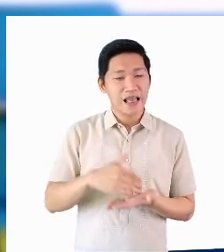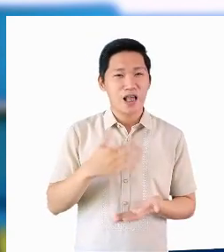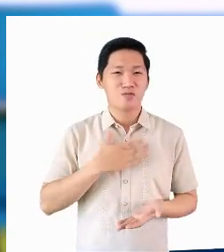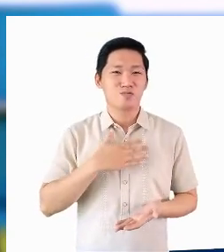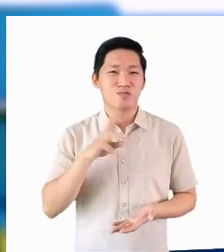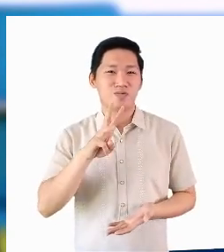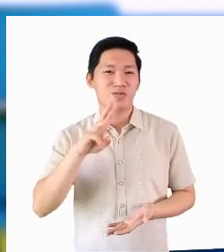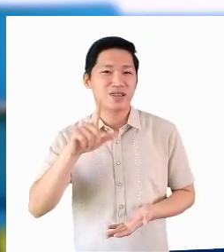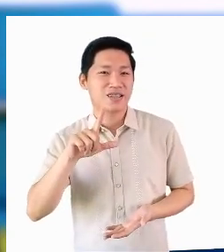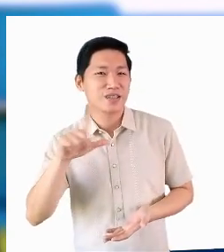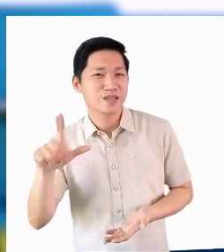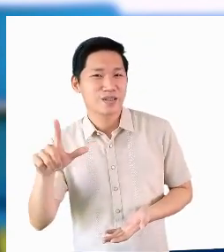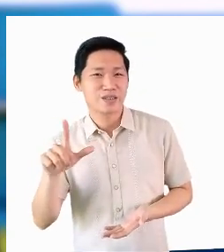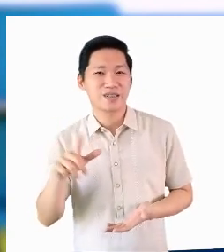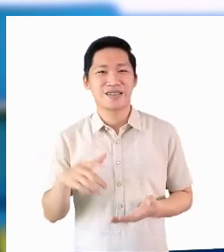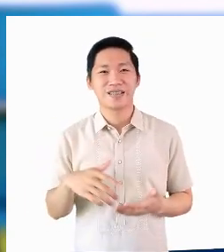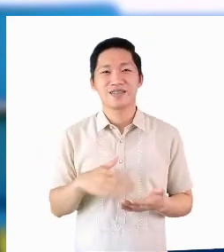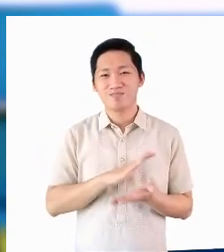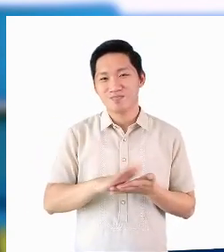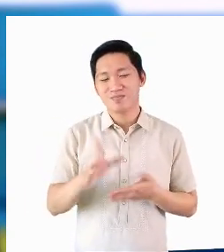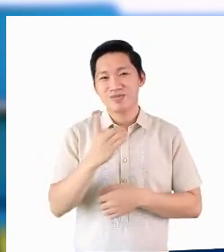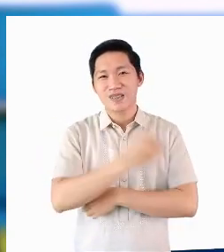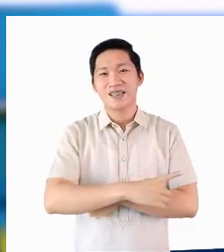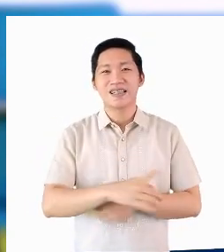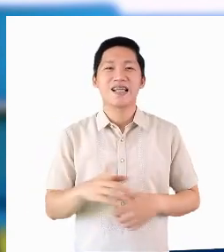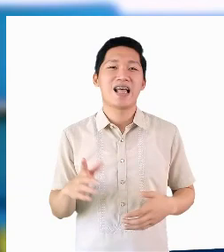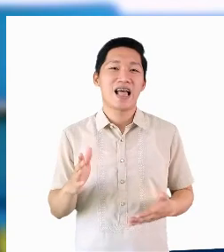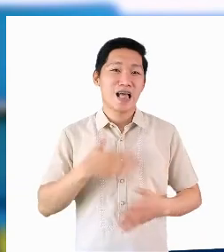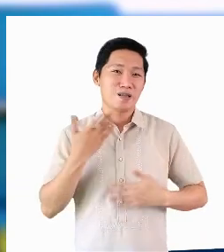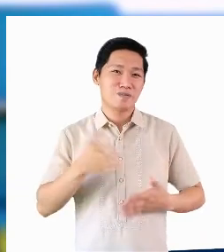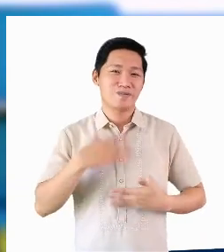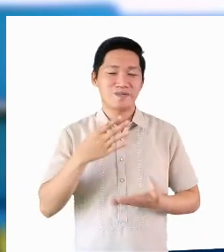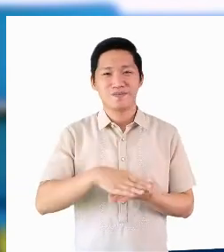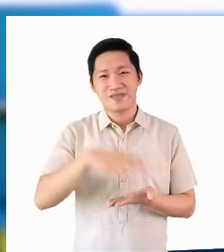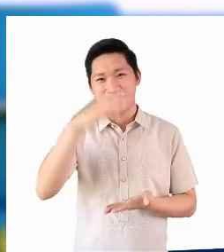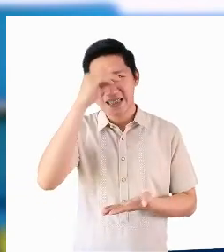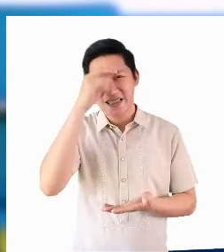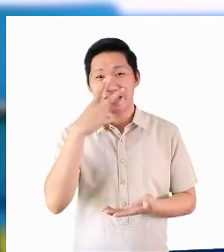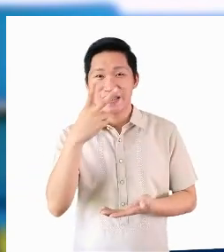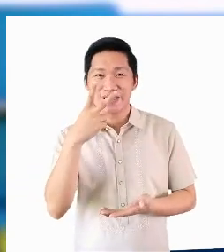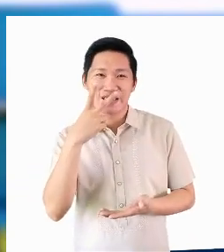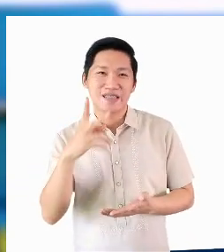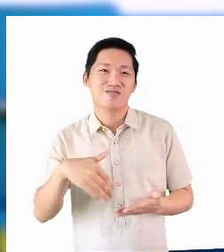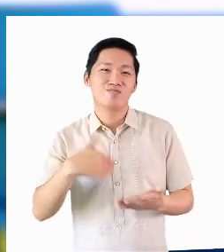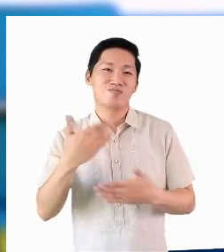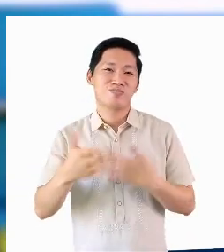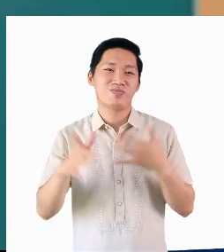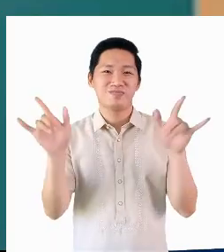wishing you a nice day ahead. Happy learning! See you again next week!